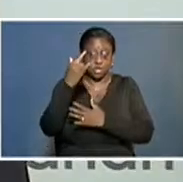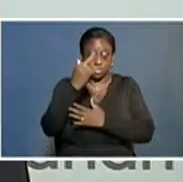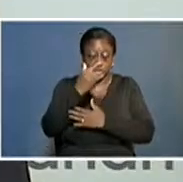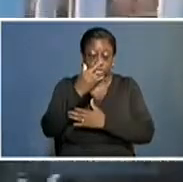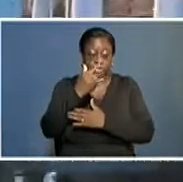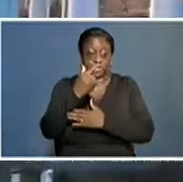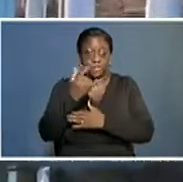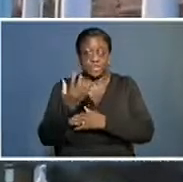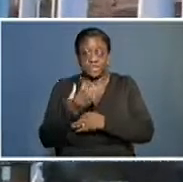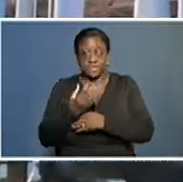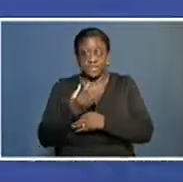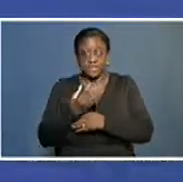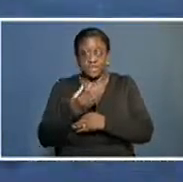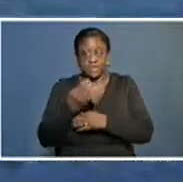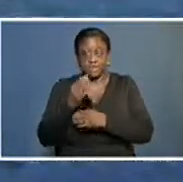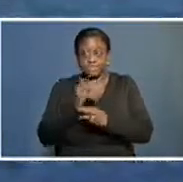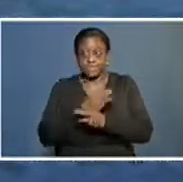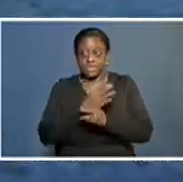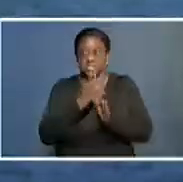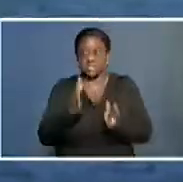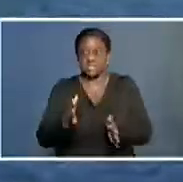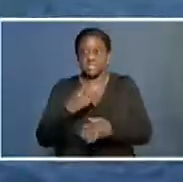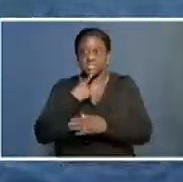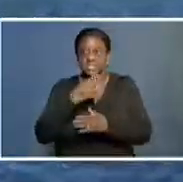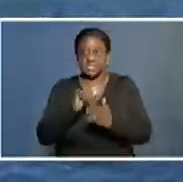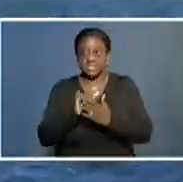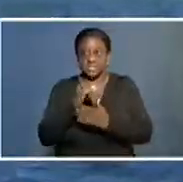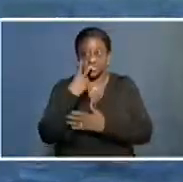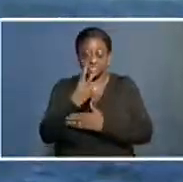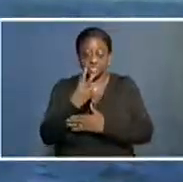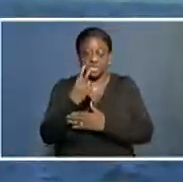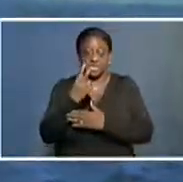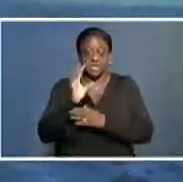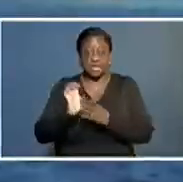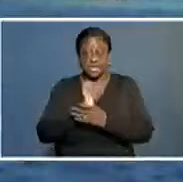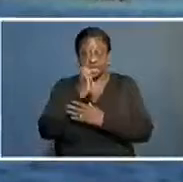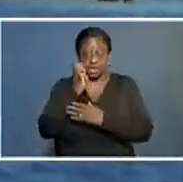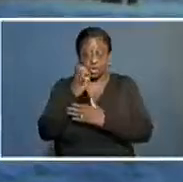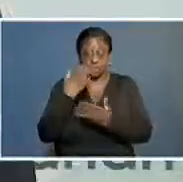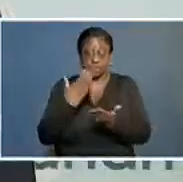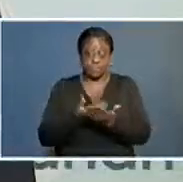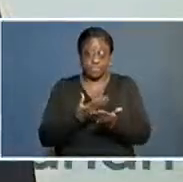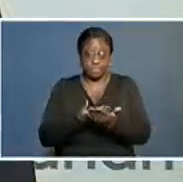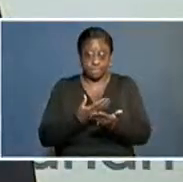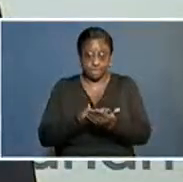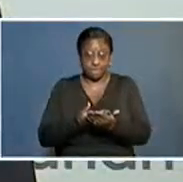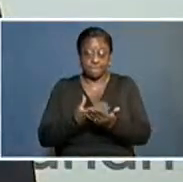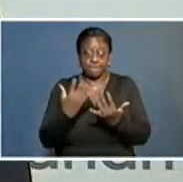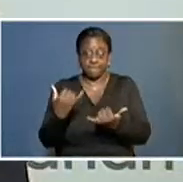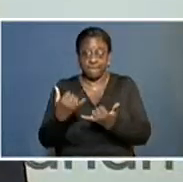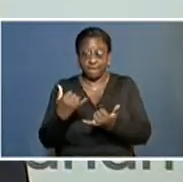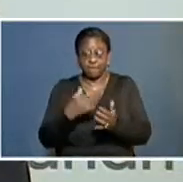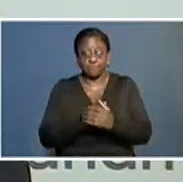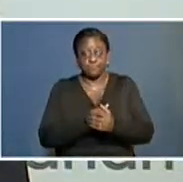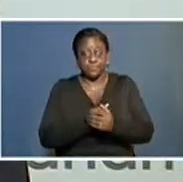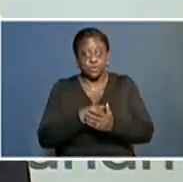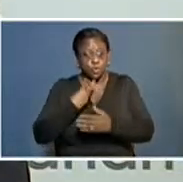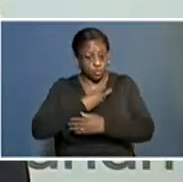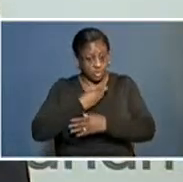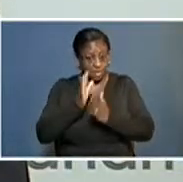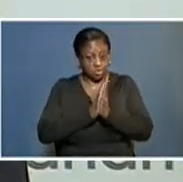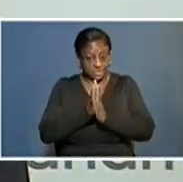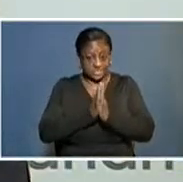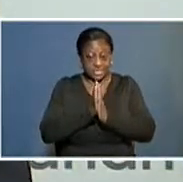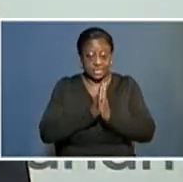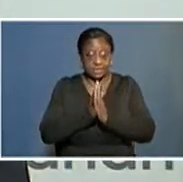Chester Cooper, says Abaco is seeing an economic recovery with keen interest in its keys. We are excited about